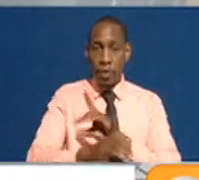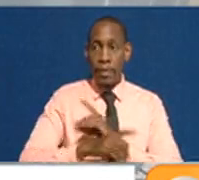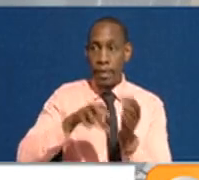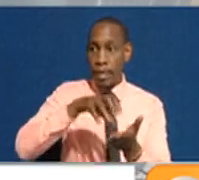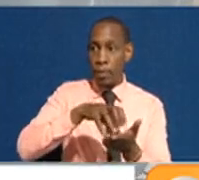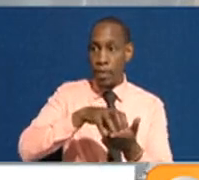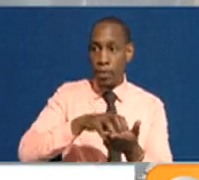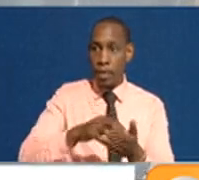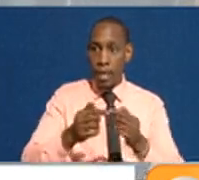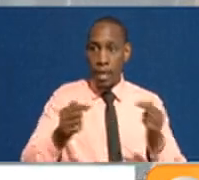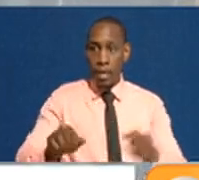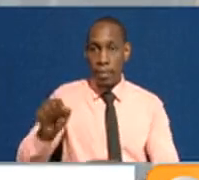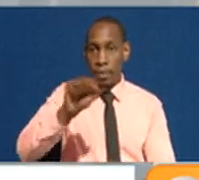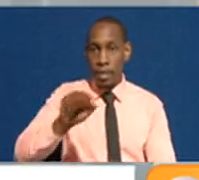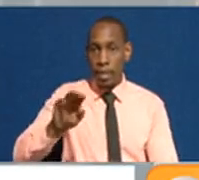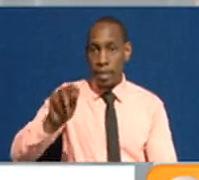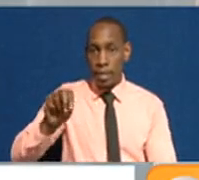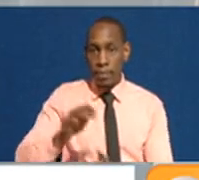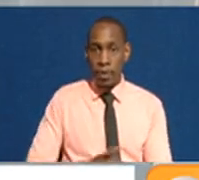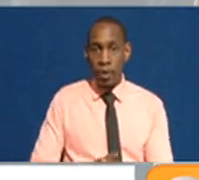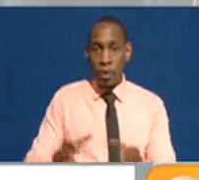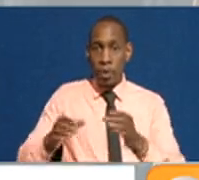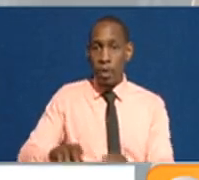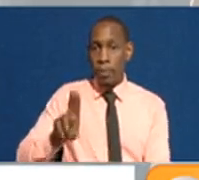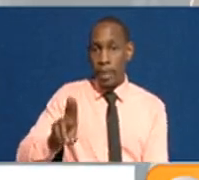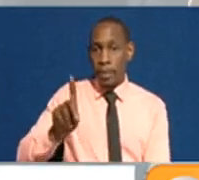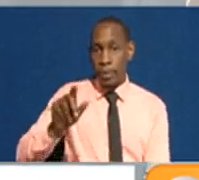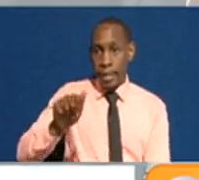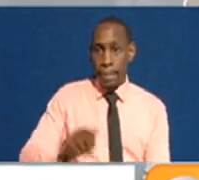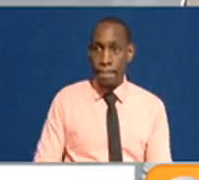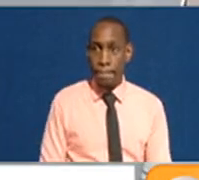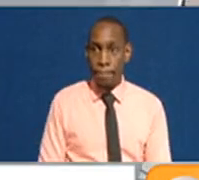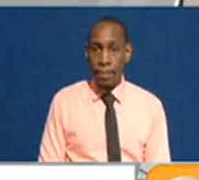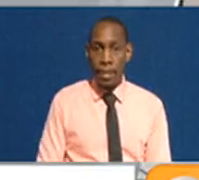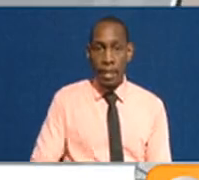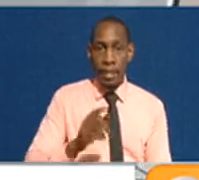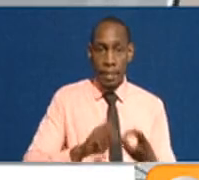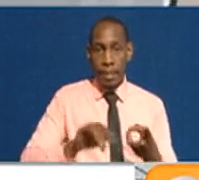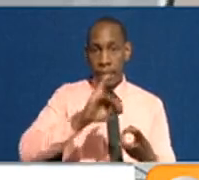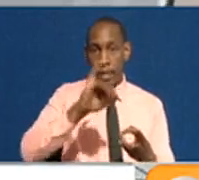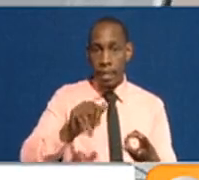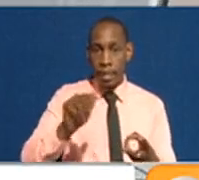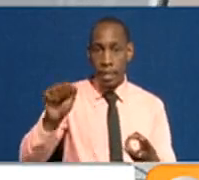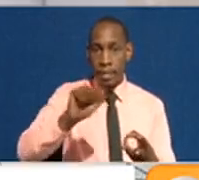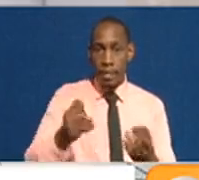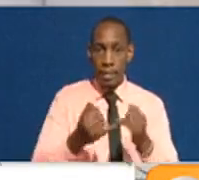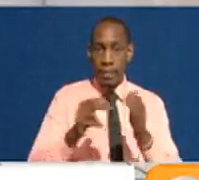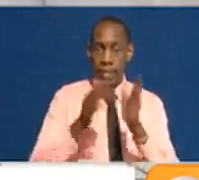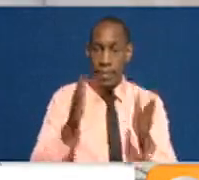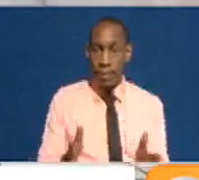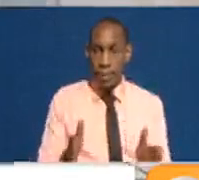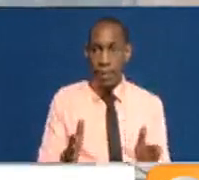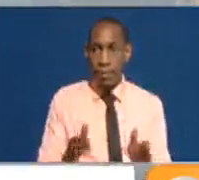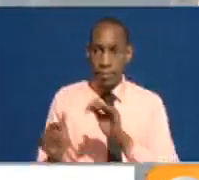seat against Simon Kalekem of the United Democratic Alliance and James Teko, an independent candidate.